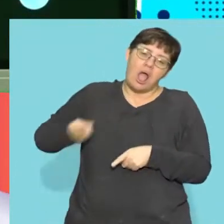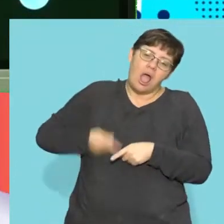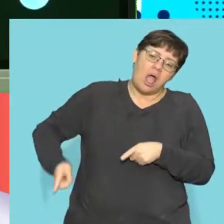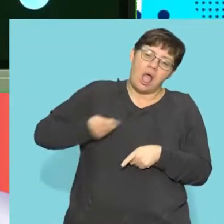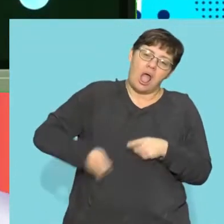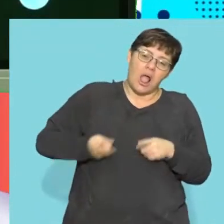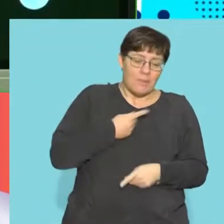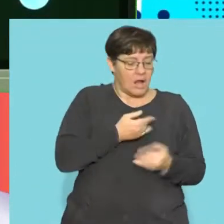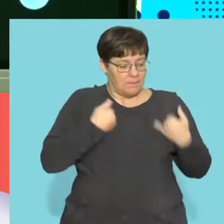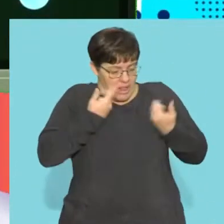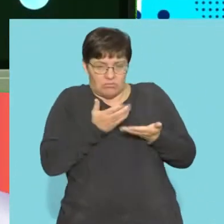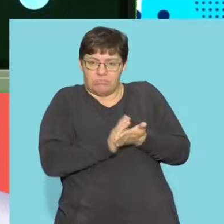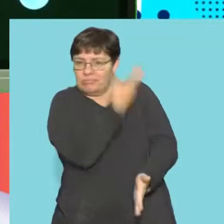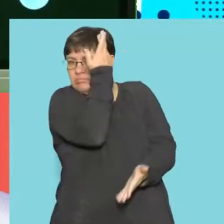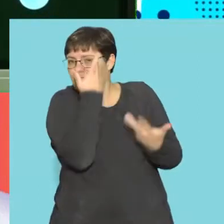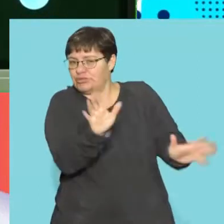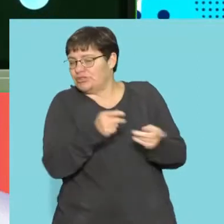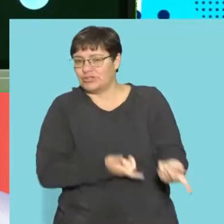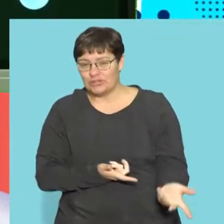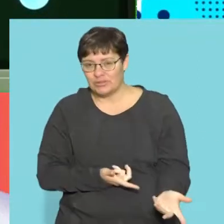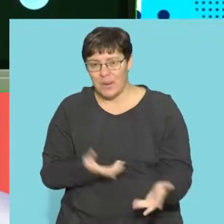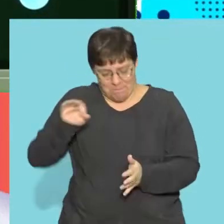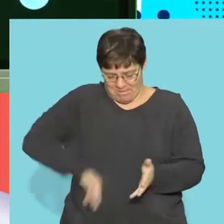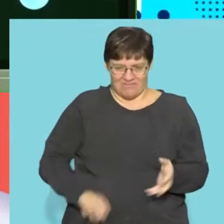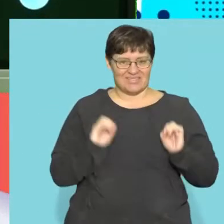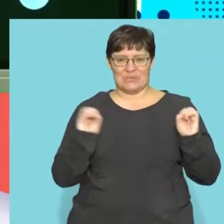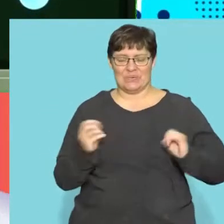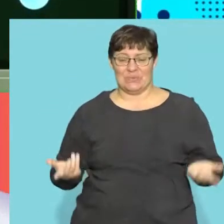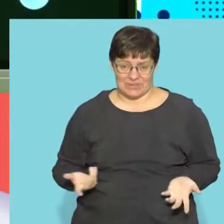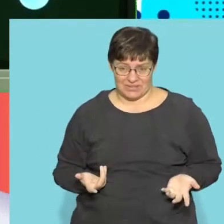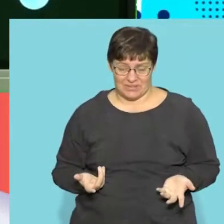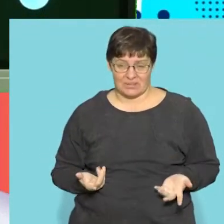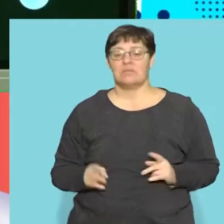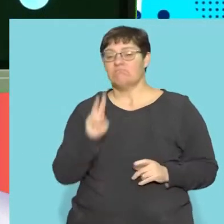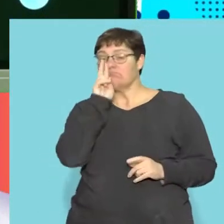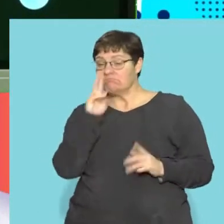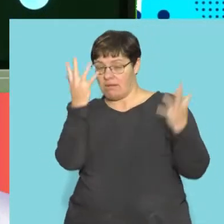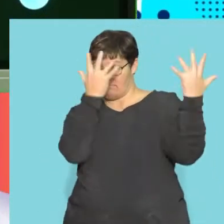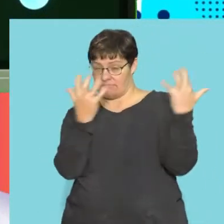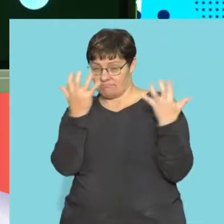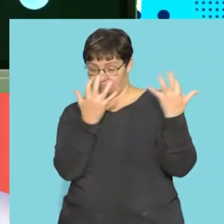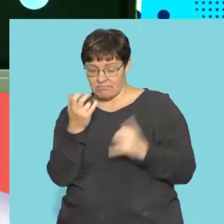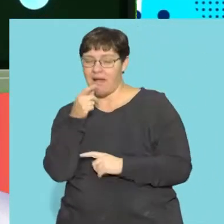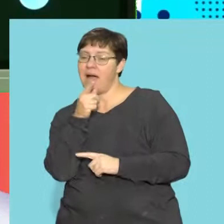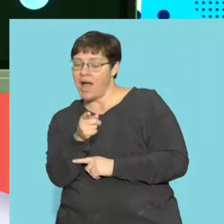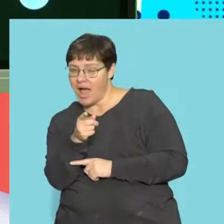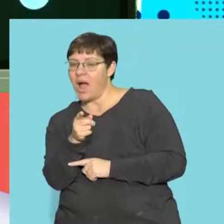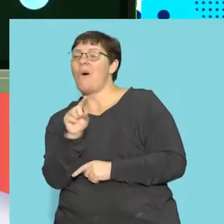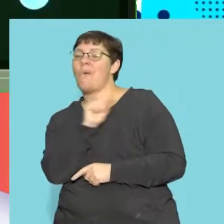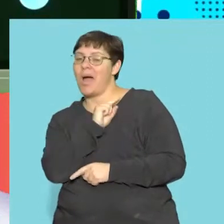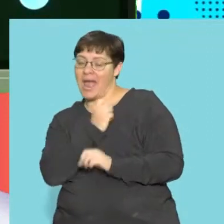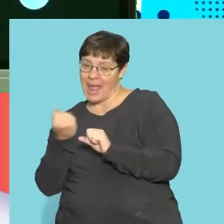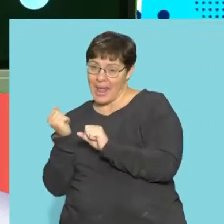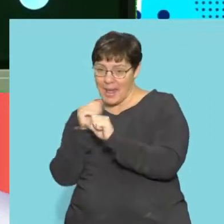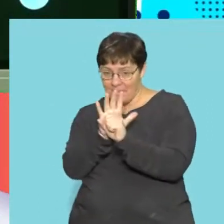and we're going to try and factor that in our discussion and show you in terms of calculations what are the